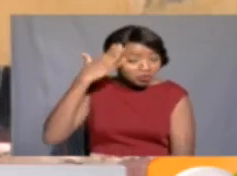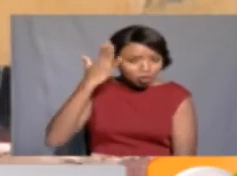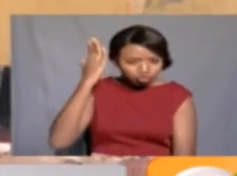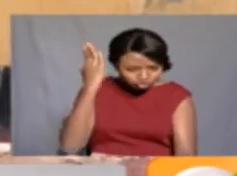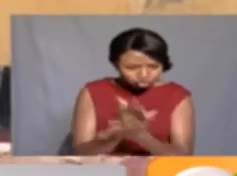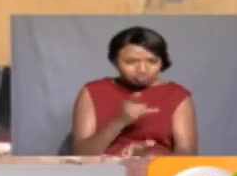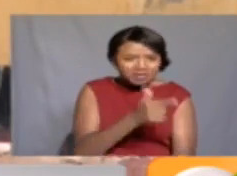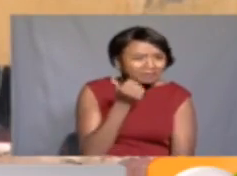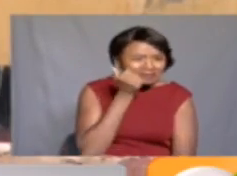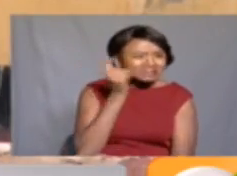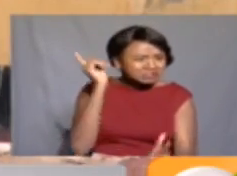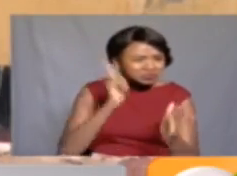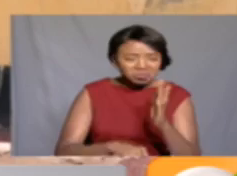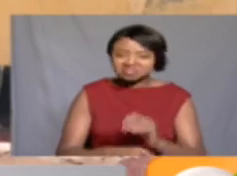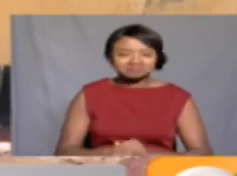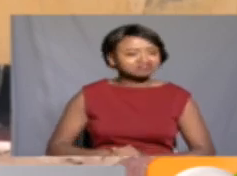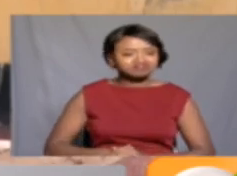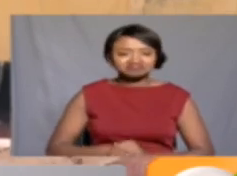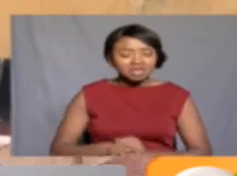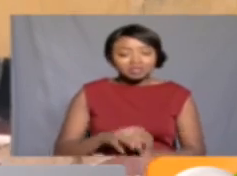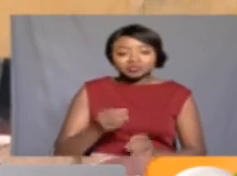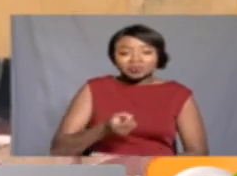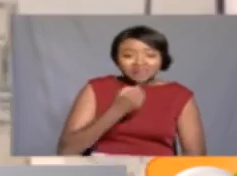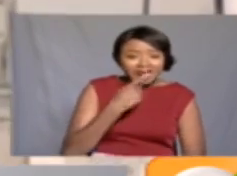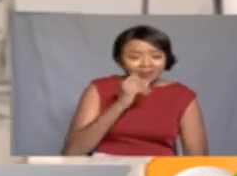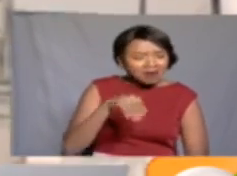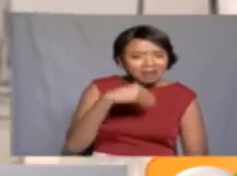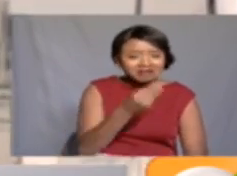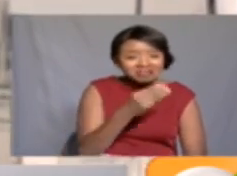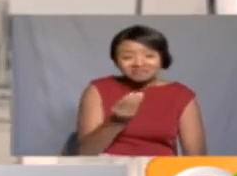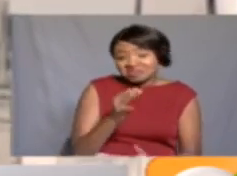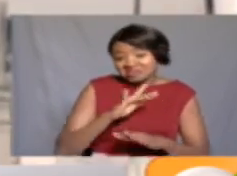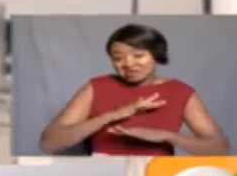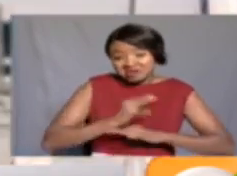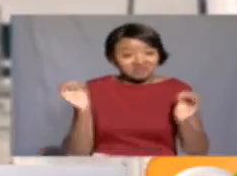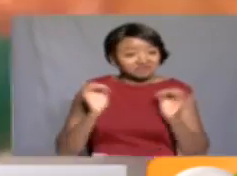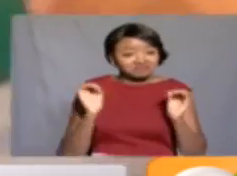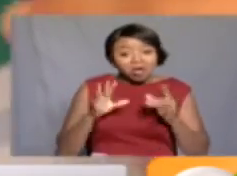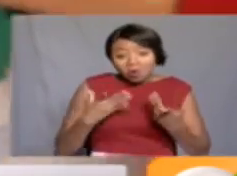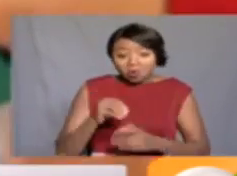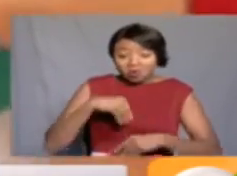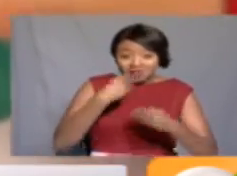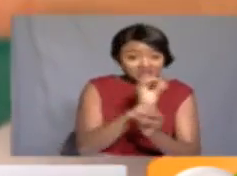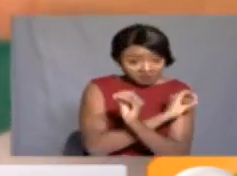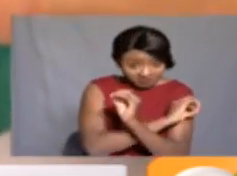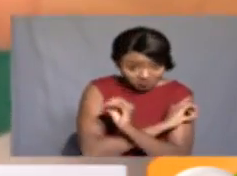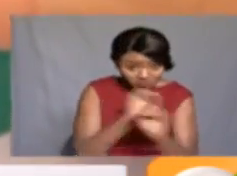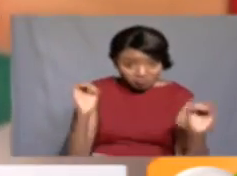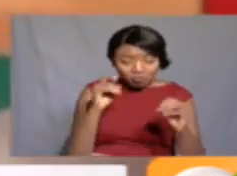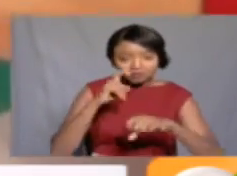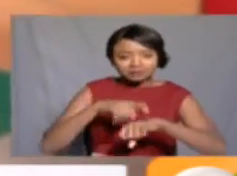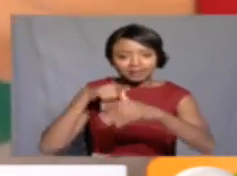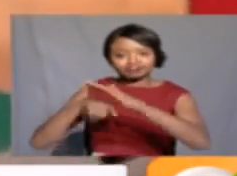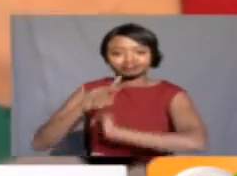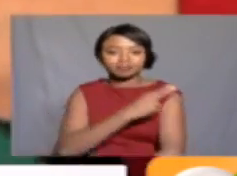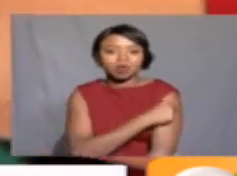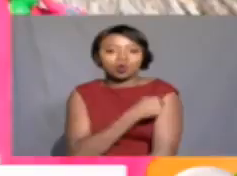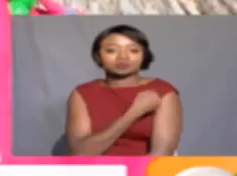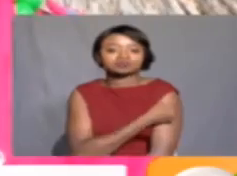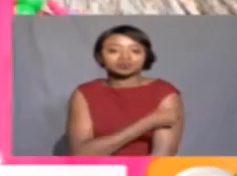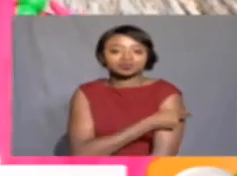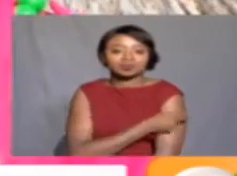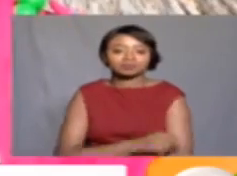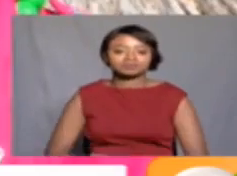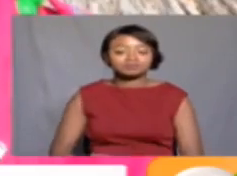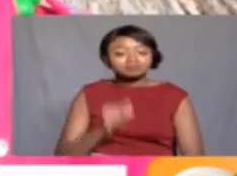and early. Antibiotic treatment is either unavailable or not provided by the time they reach the health facility with proper care.